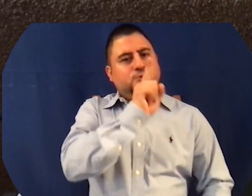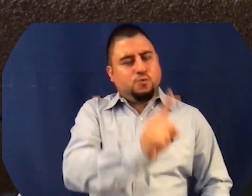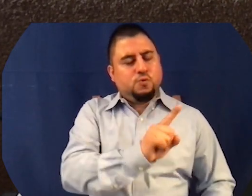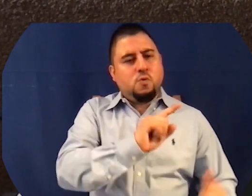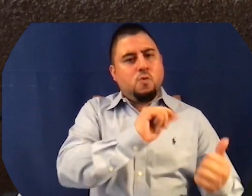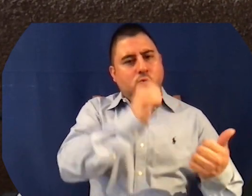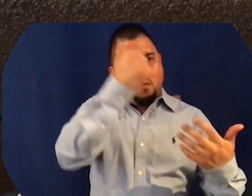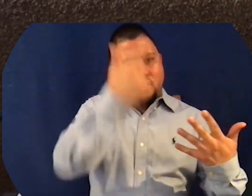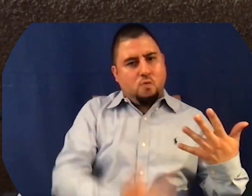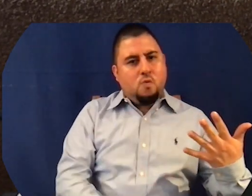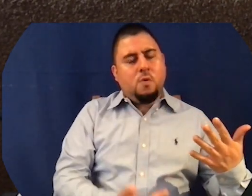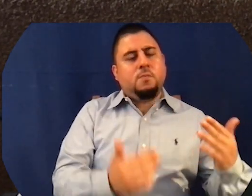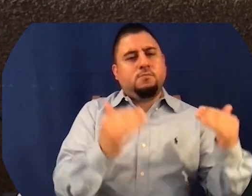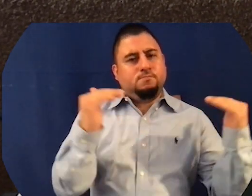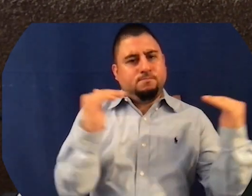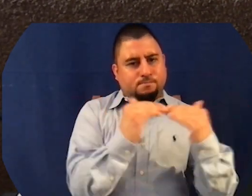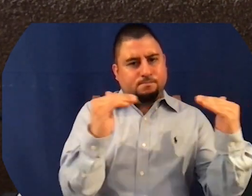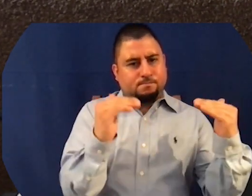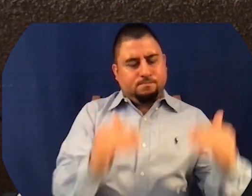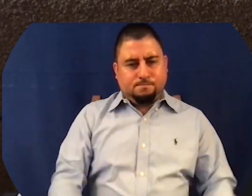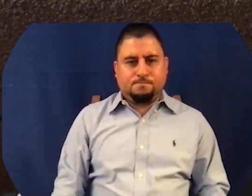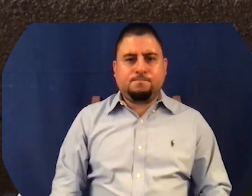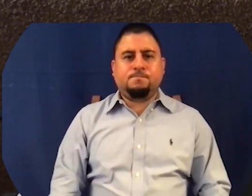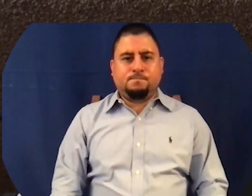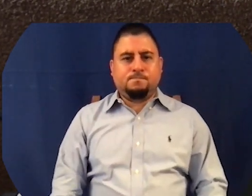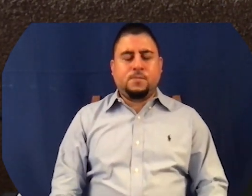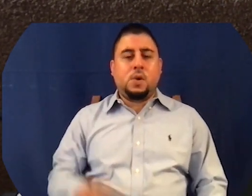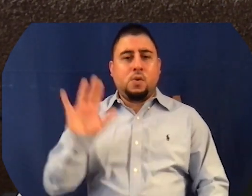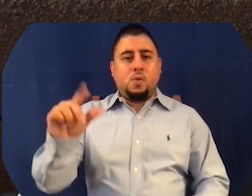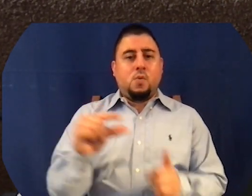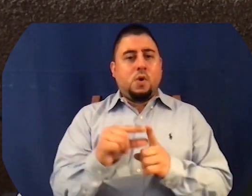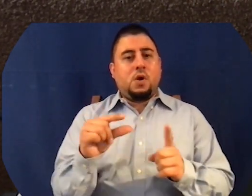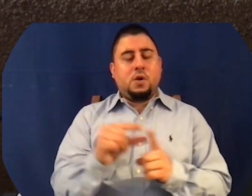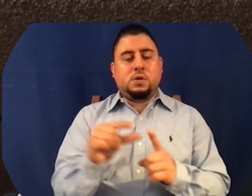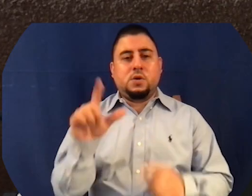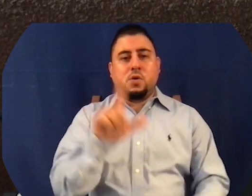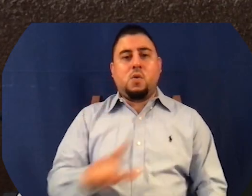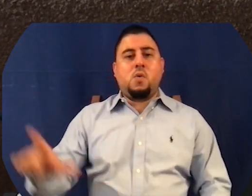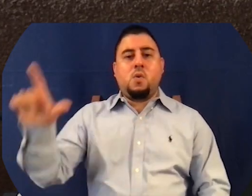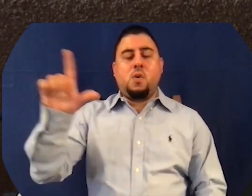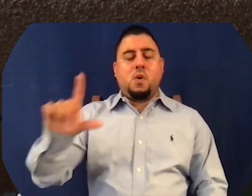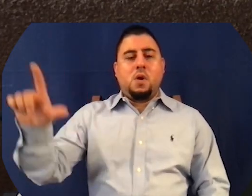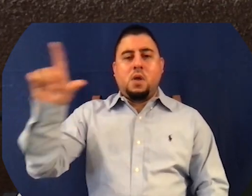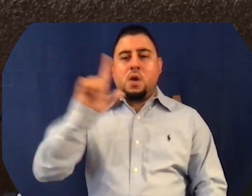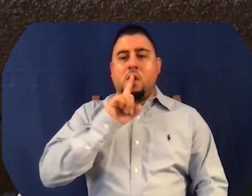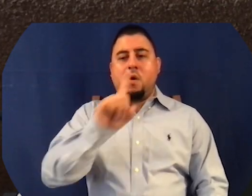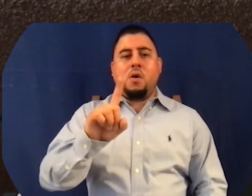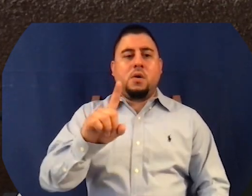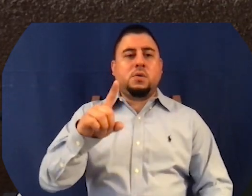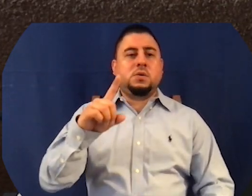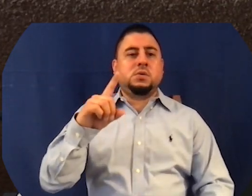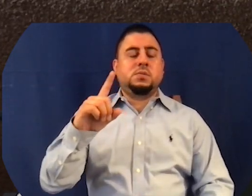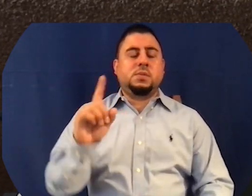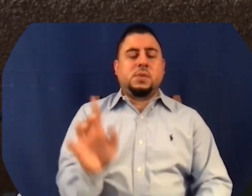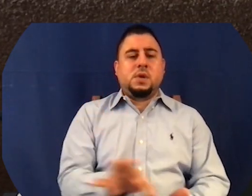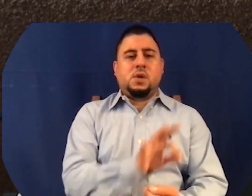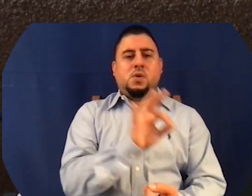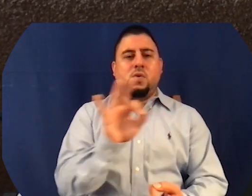of them just. Your words, Lord,